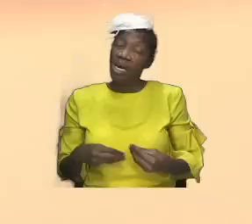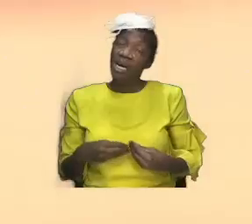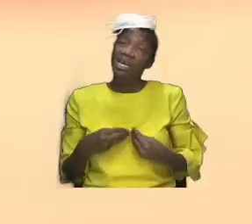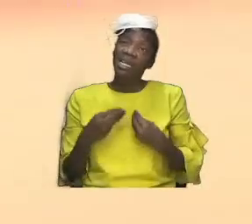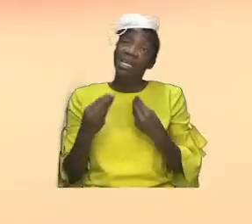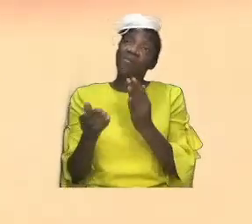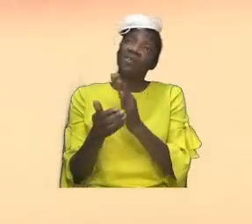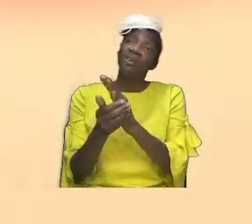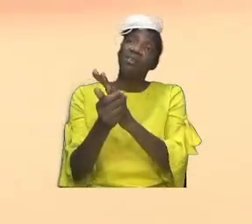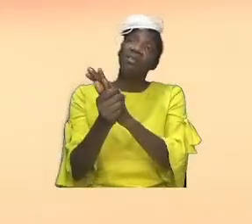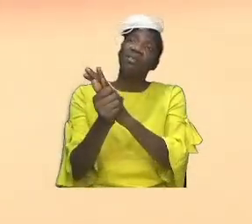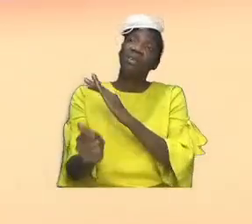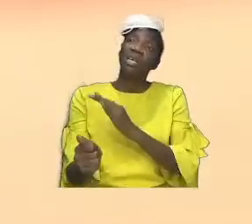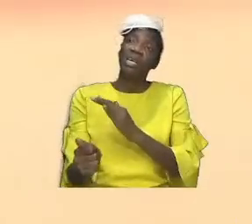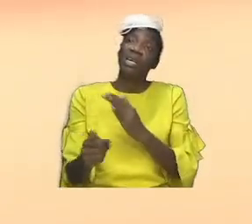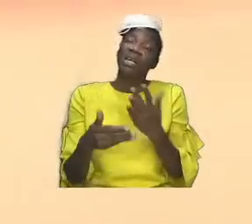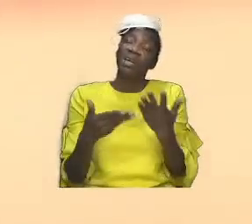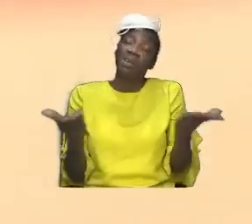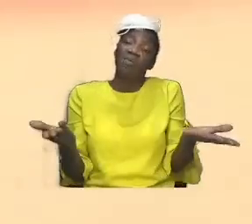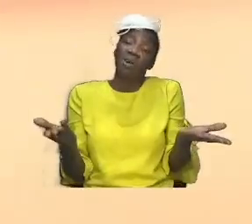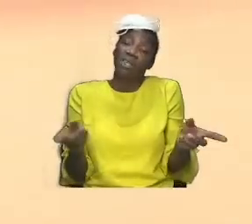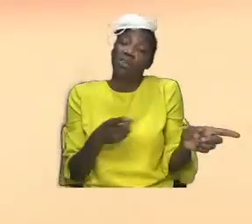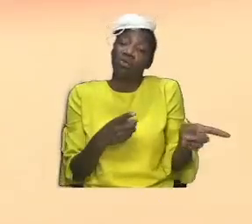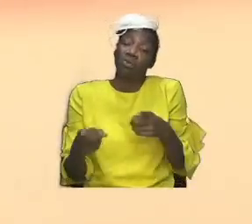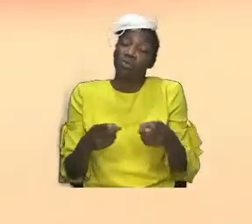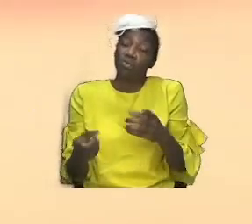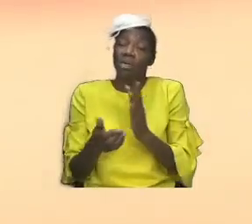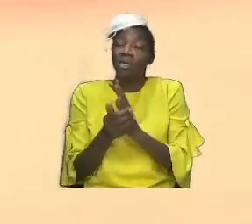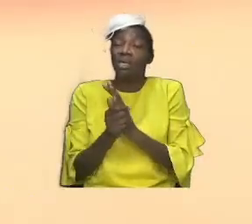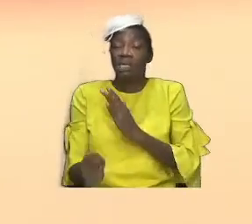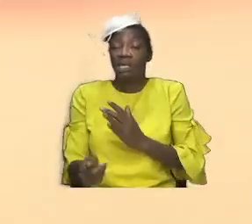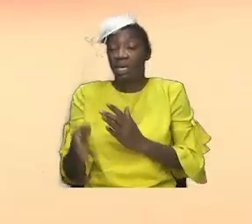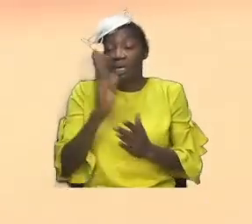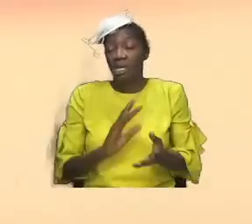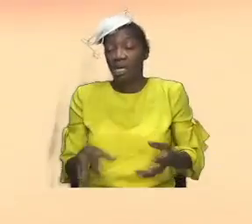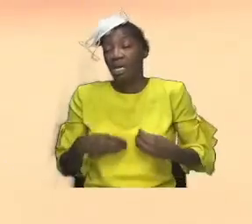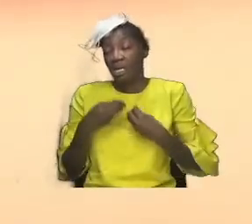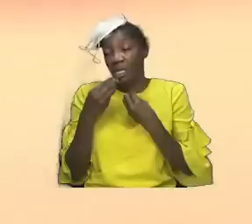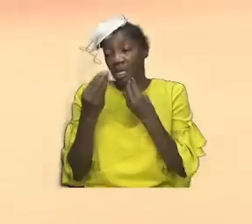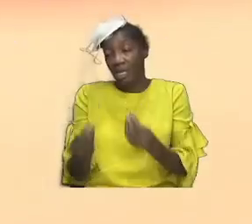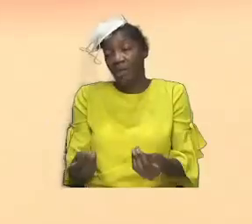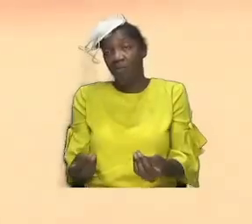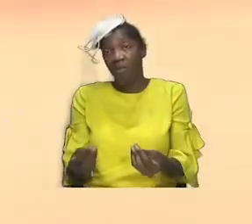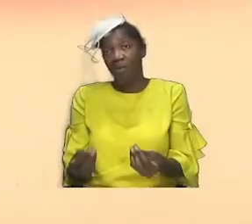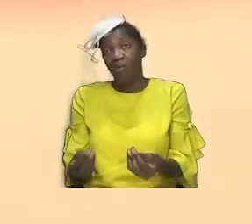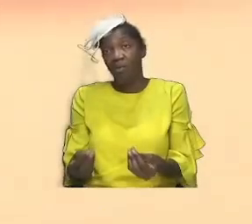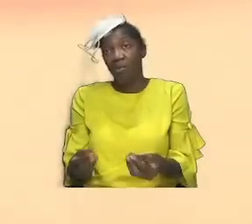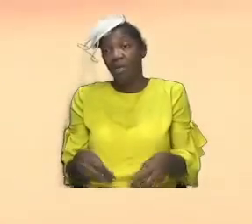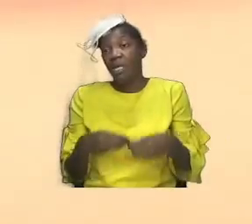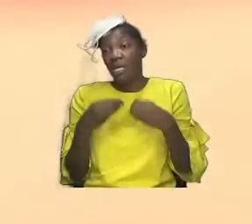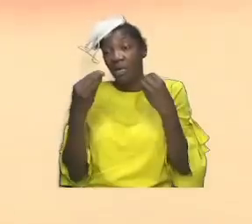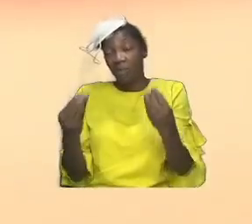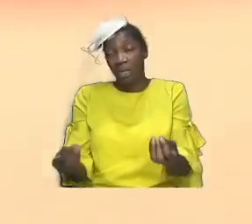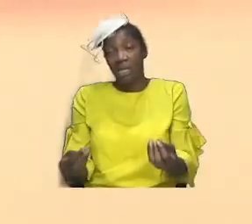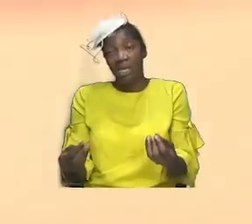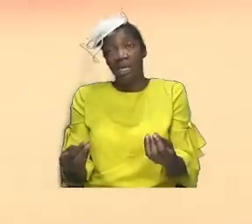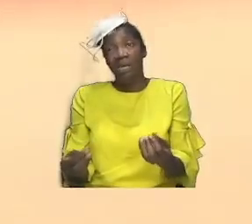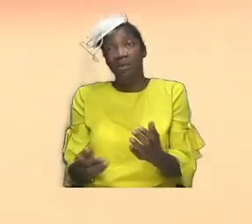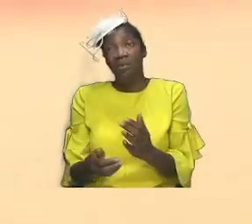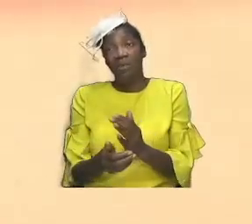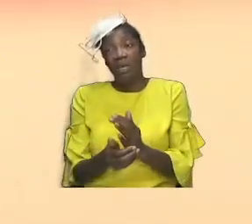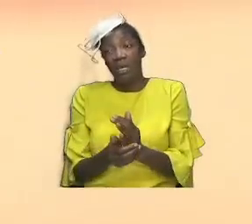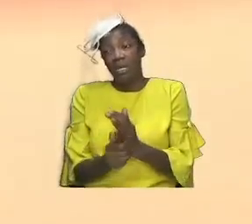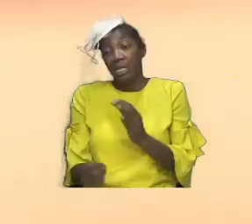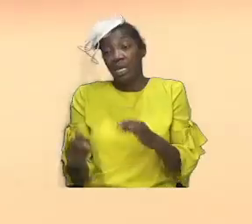and what we do with these giftings. He has given things to us. He has given talents to us. He has given us